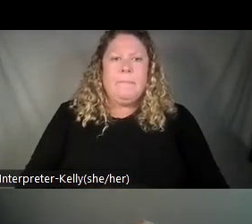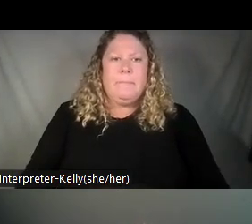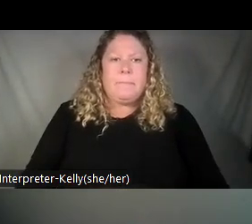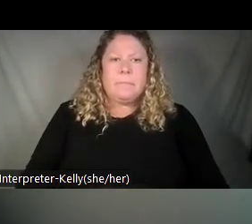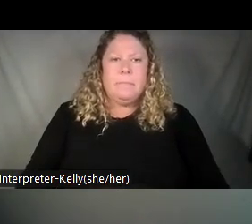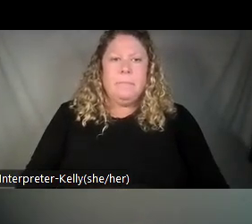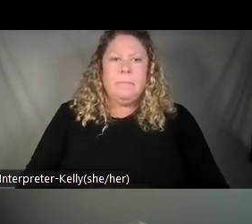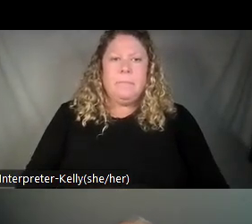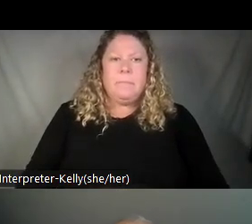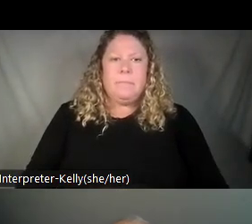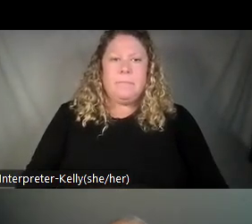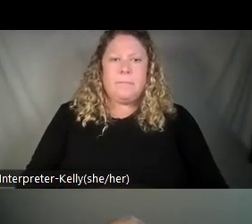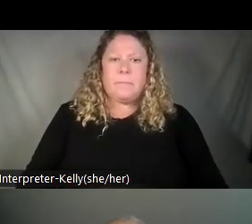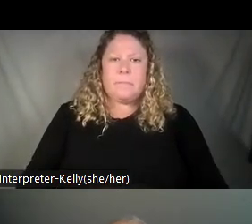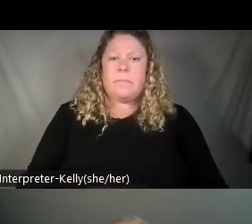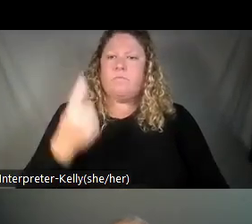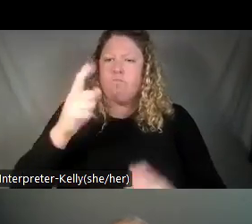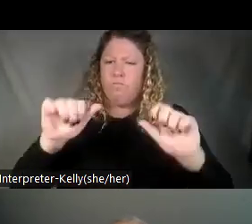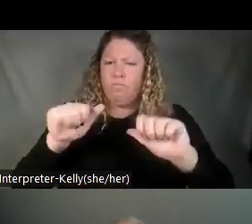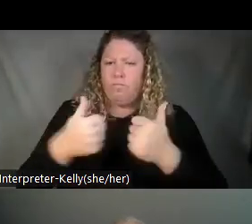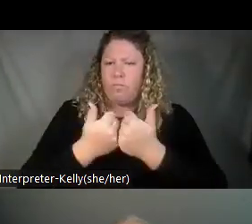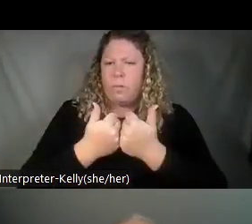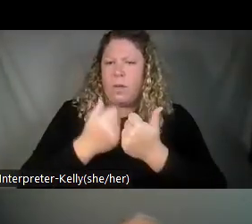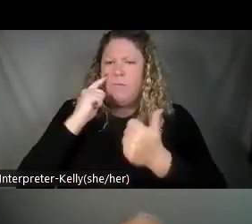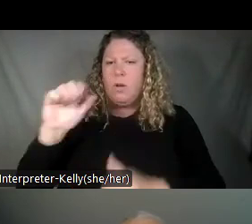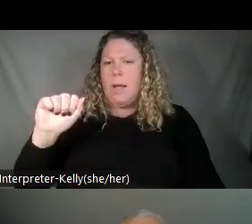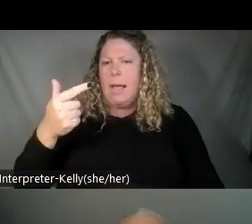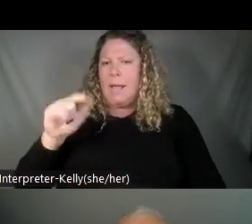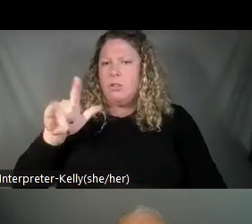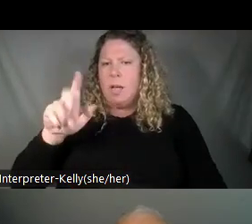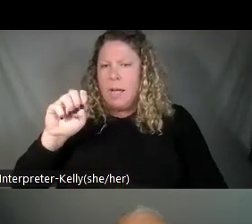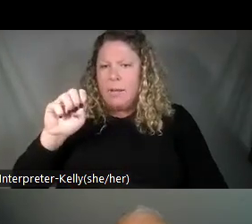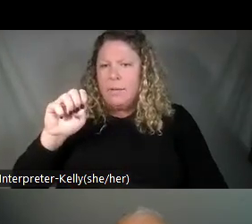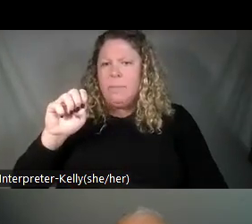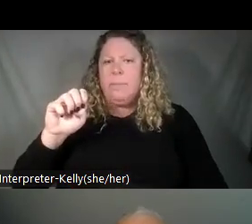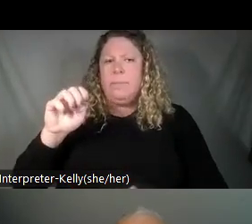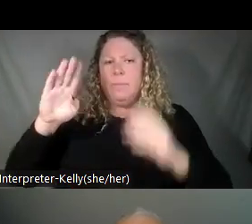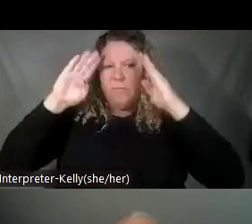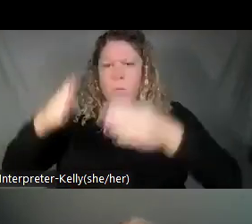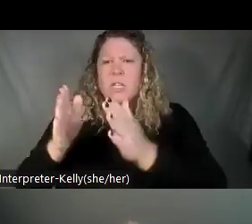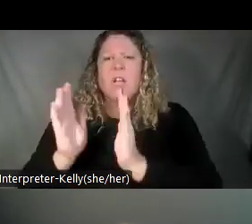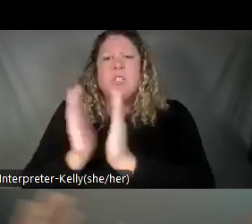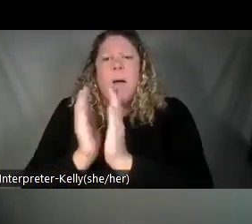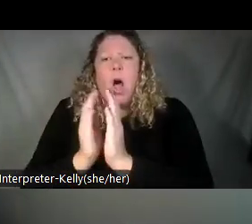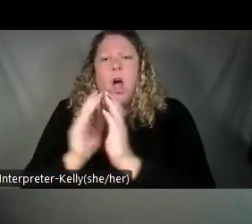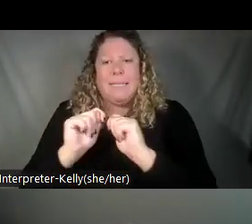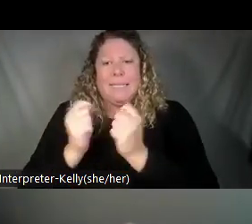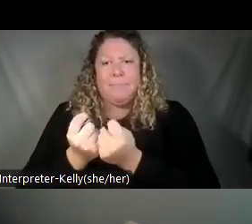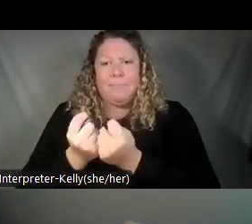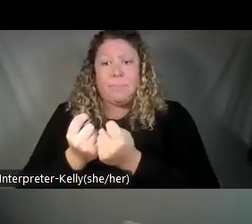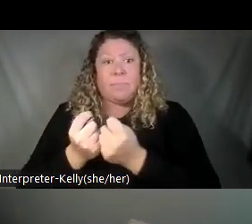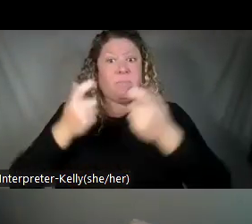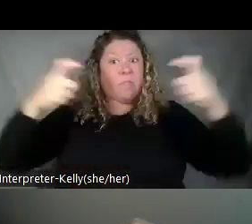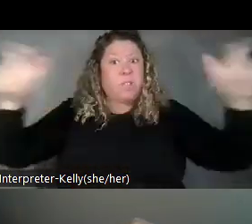And then one of the challenges for Agile is that there's a focus on small teams, and large companies that